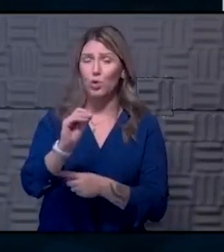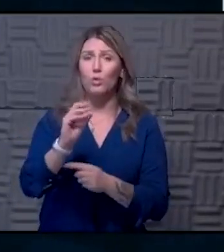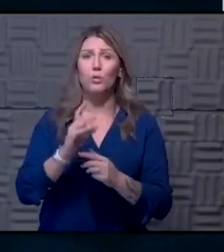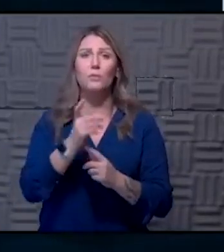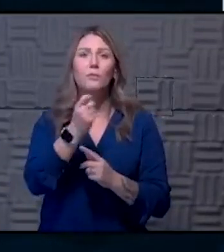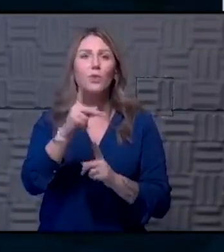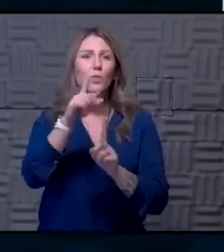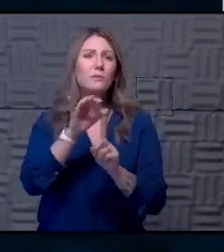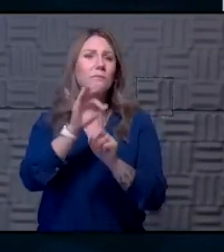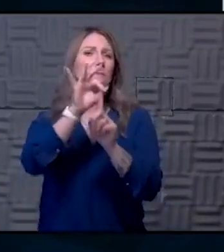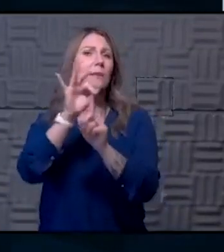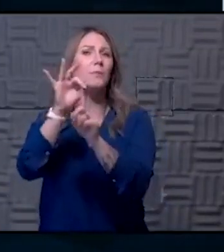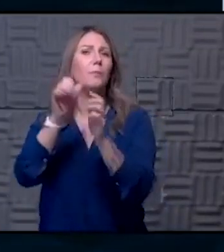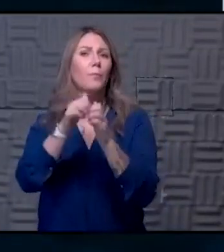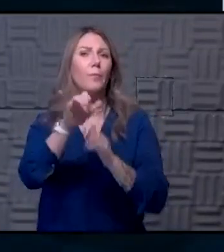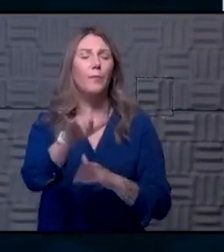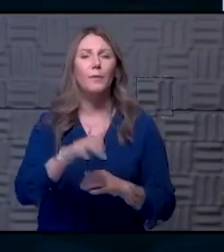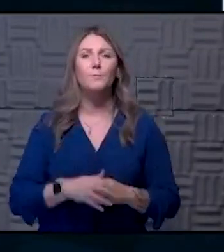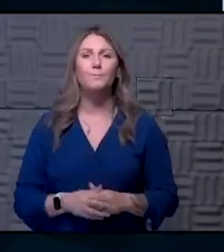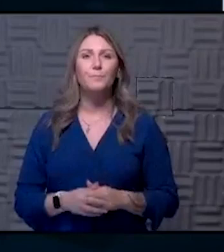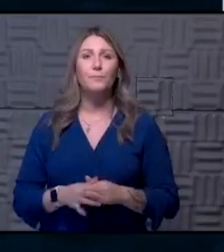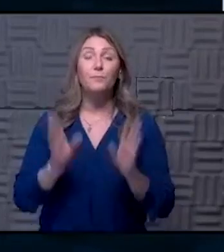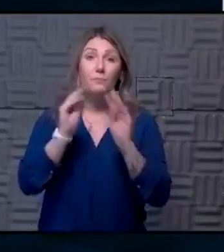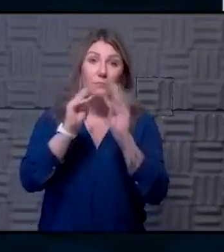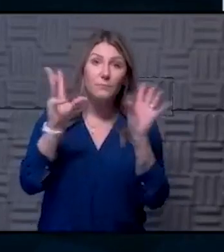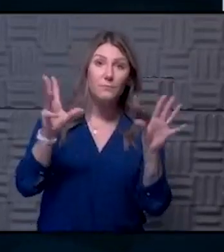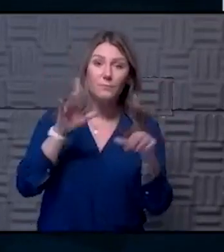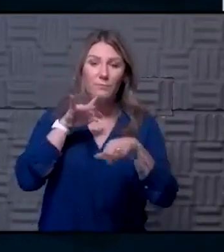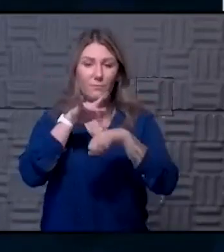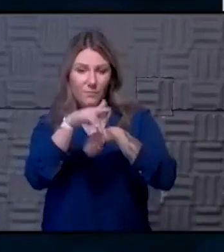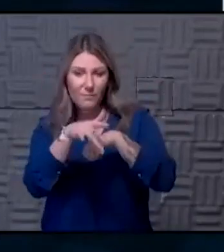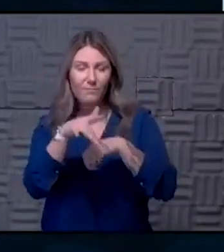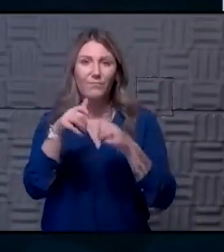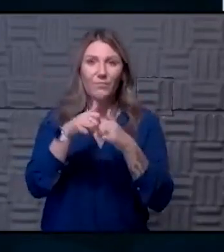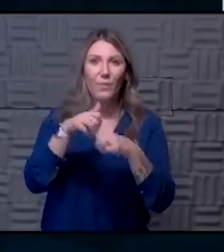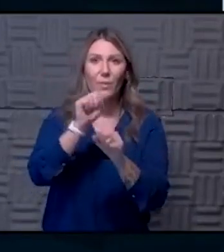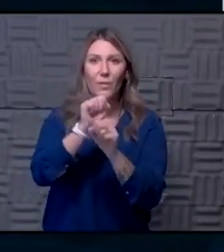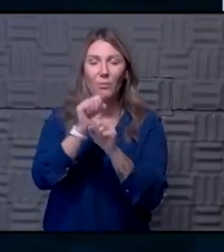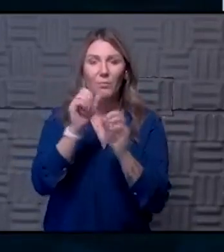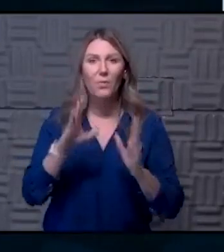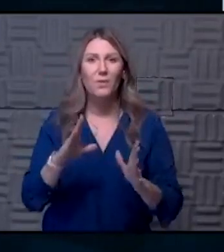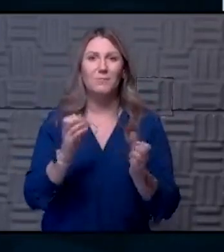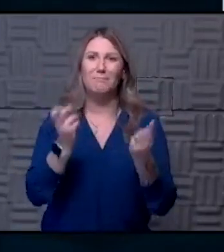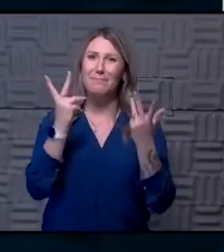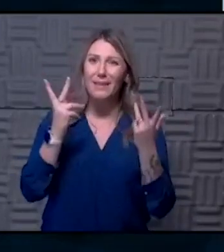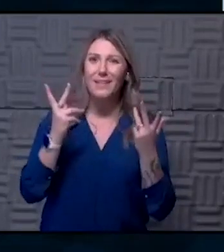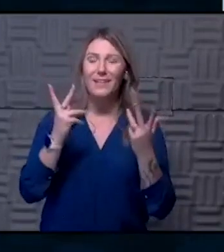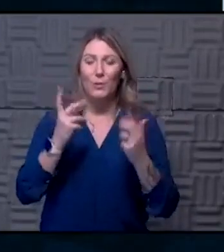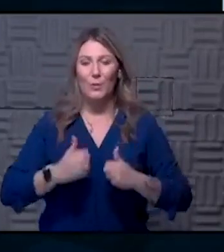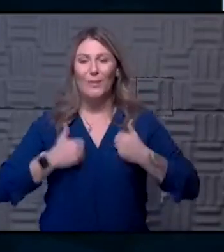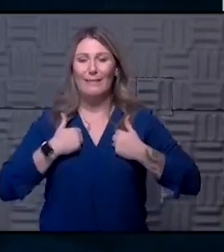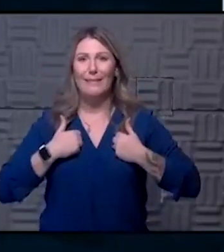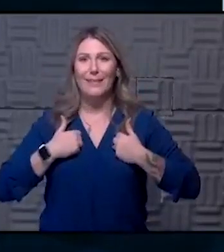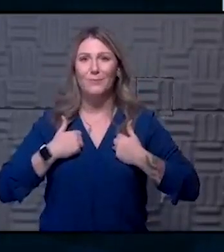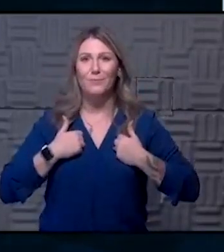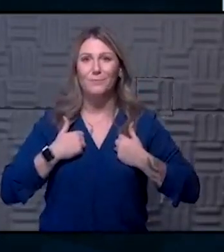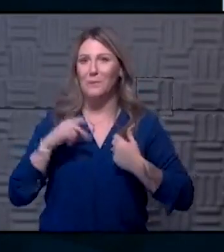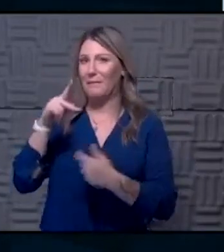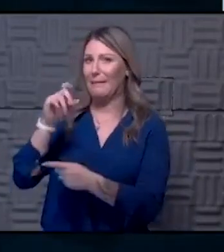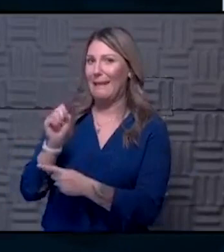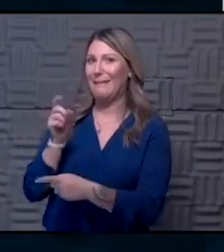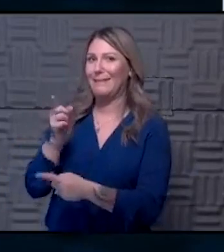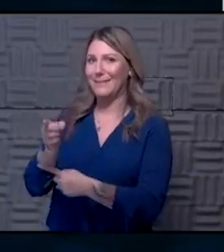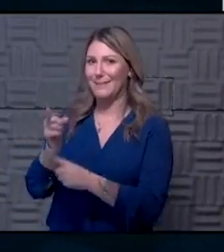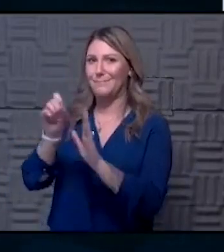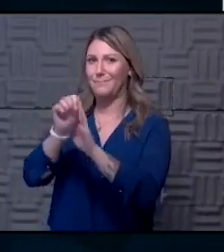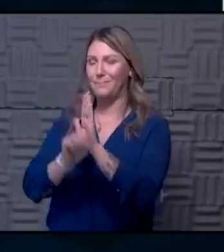a few exceptions to that. I mean, obviously, early on, as we were doing our employees, we have a number of employees who live on the Kansas